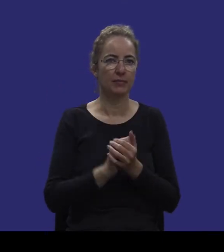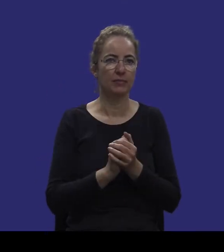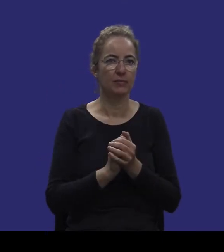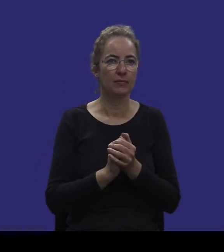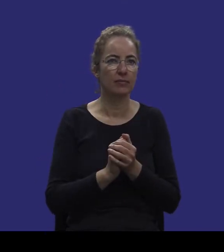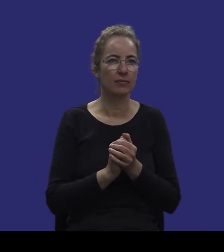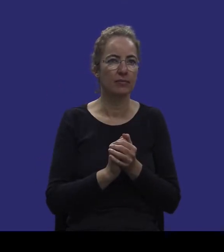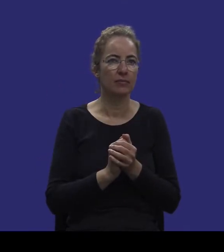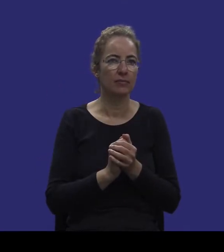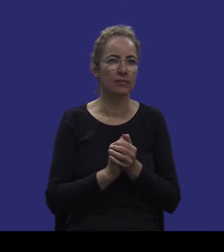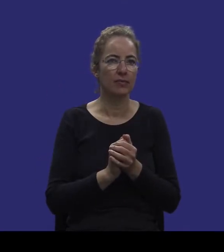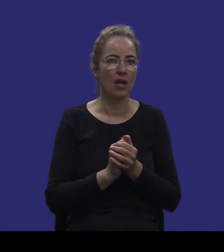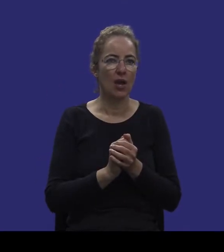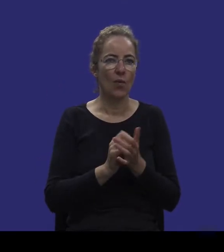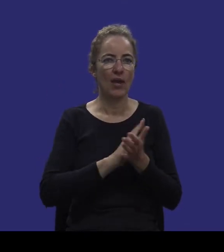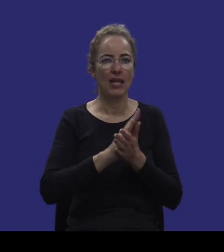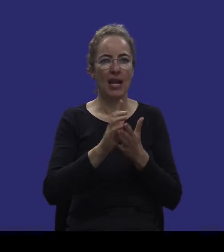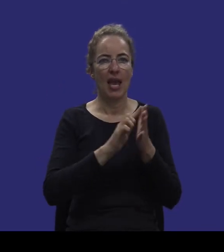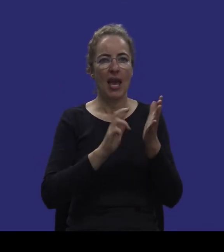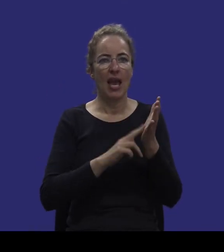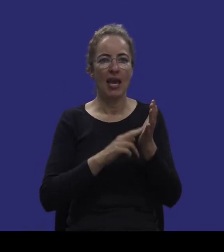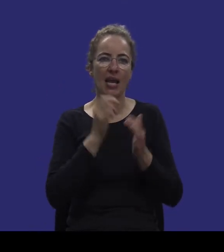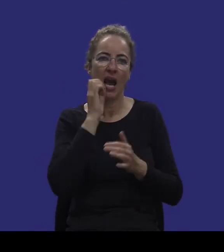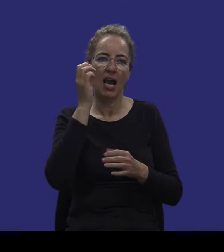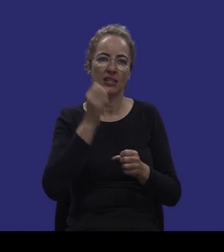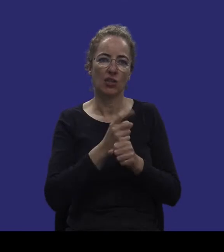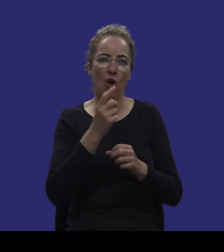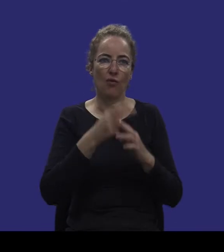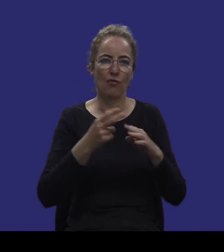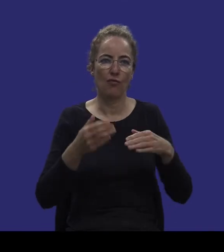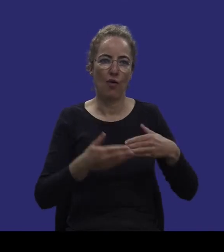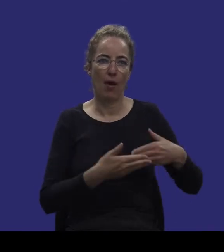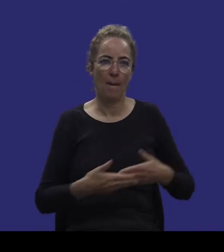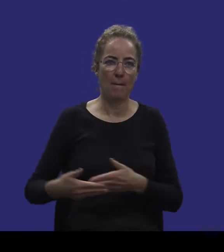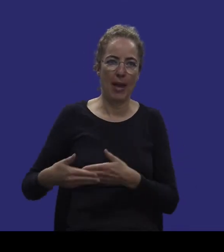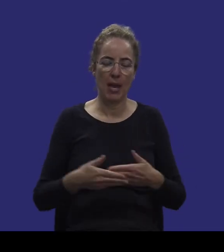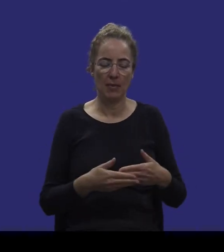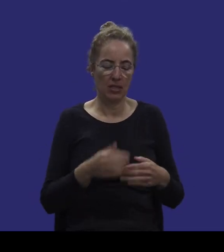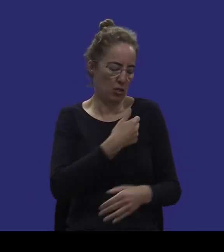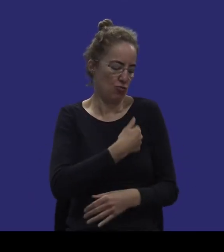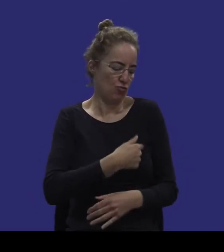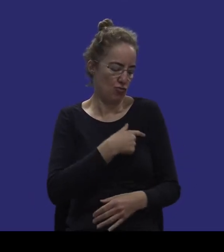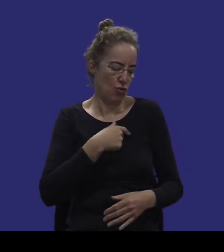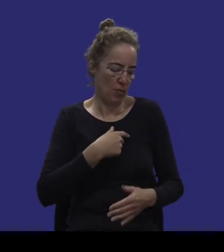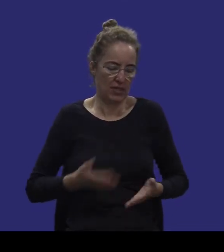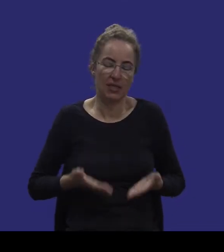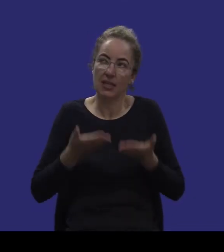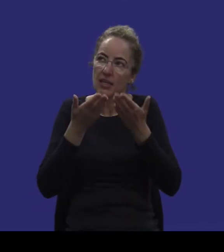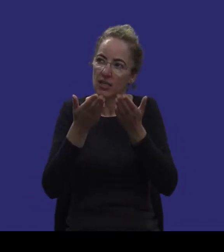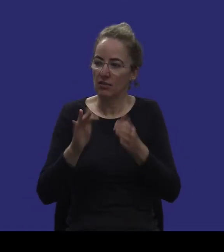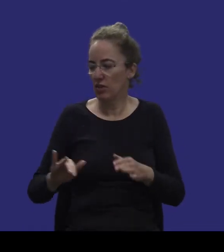Hannah asked God for a baby, she made a promise to give her child to God.